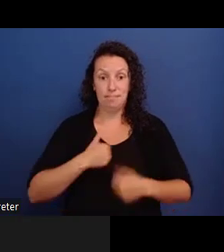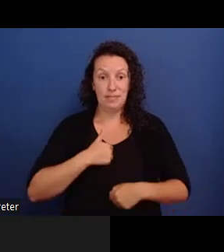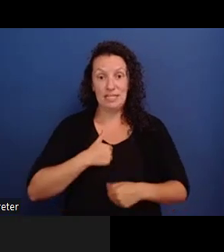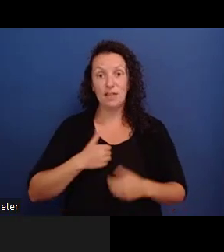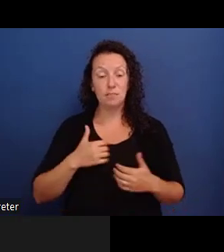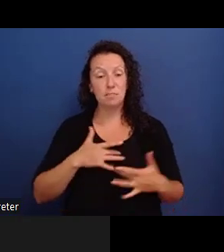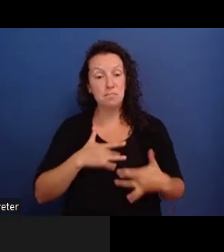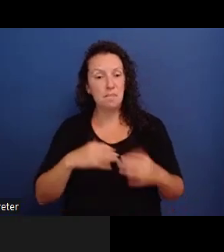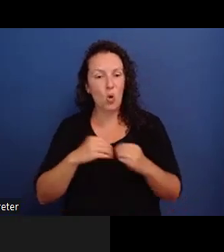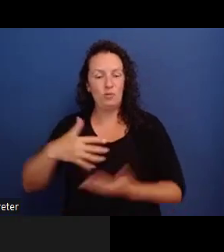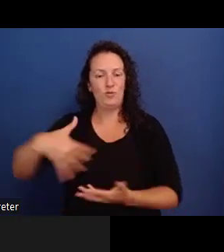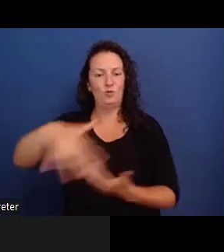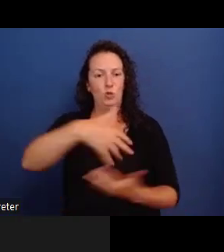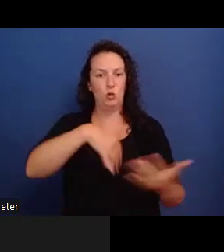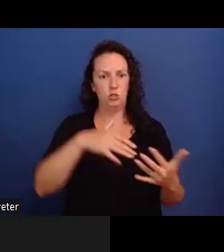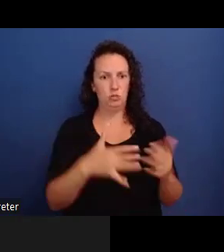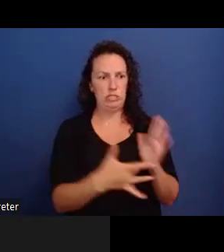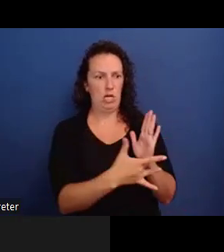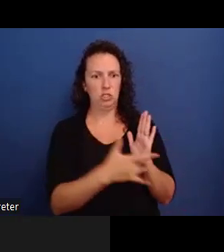I kind of am afraid of technology.